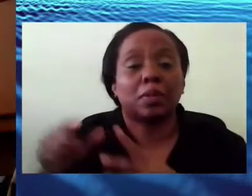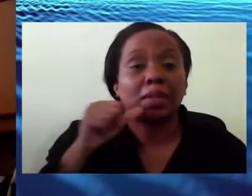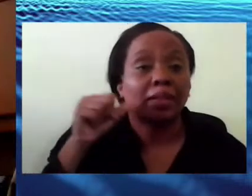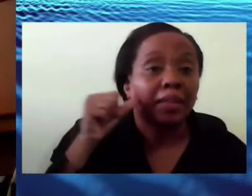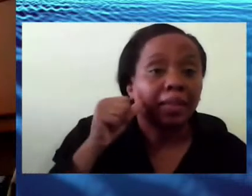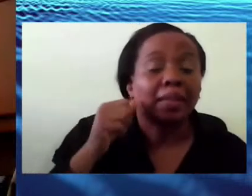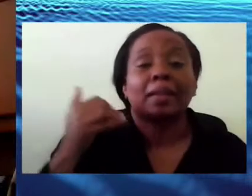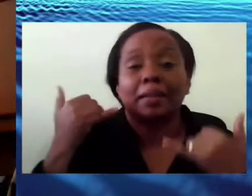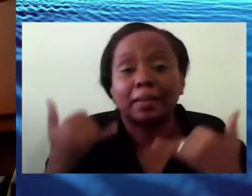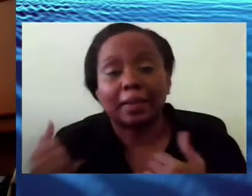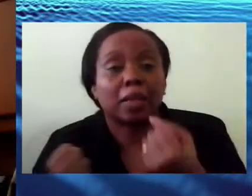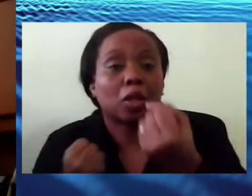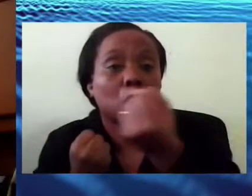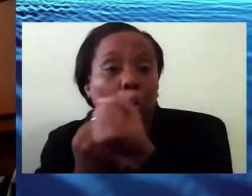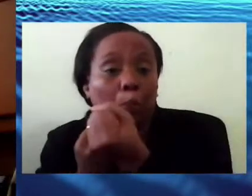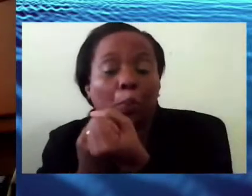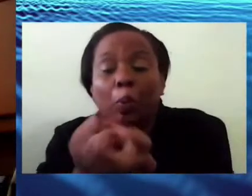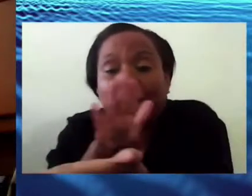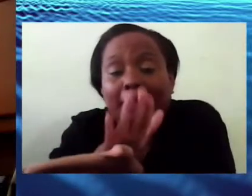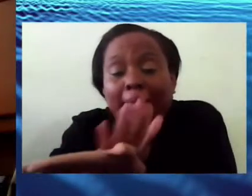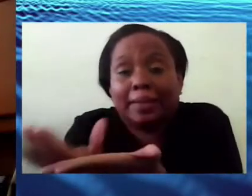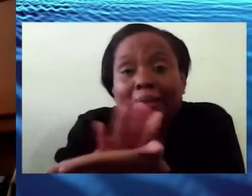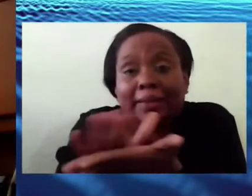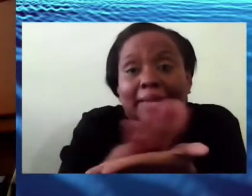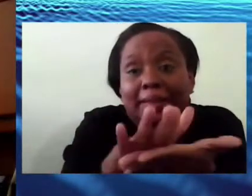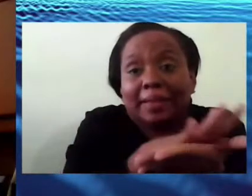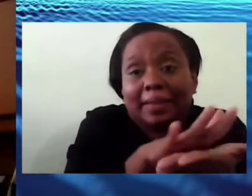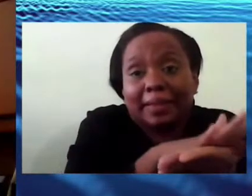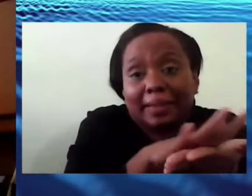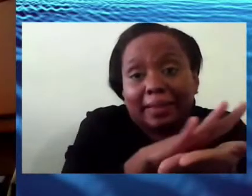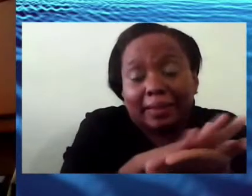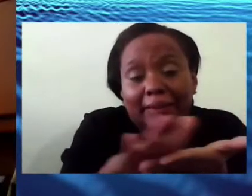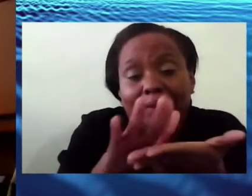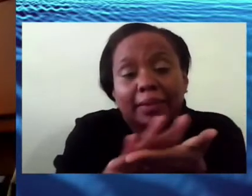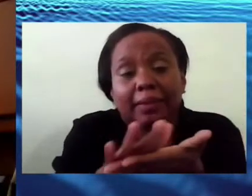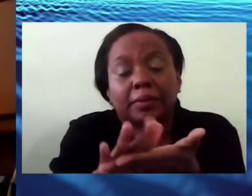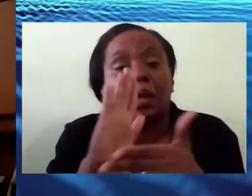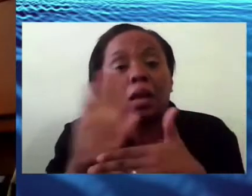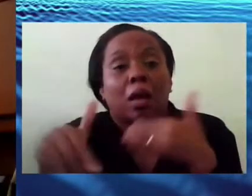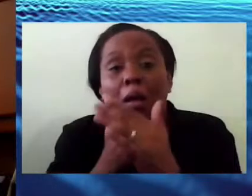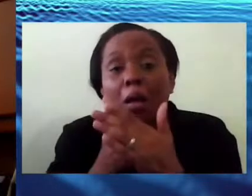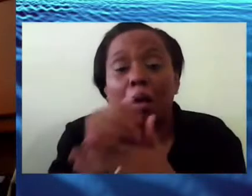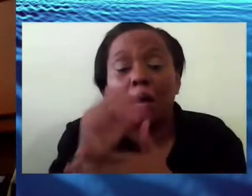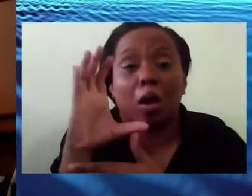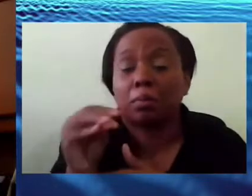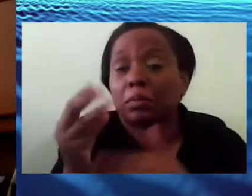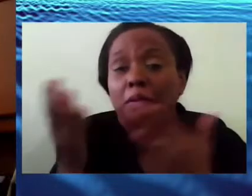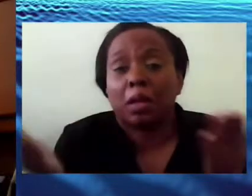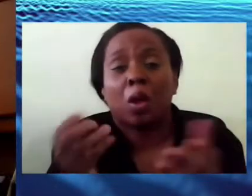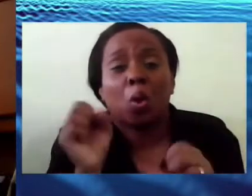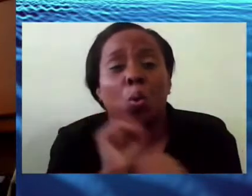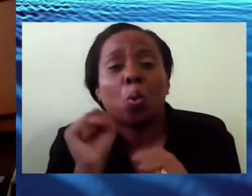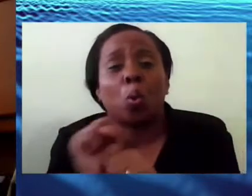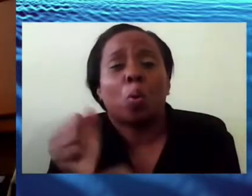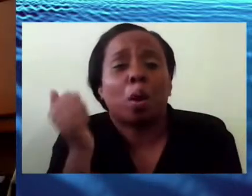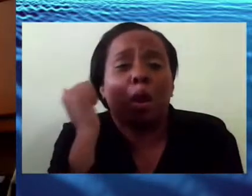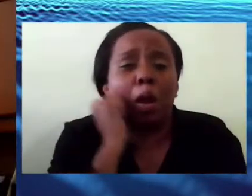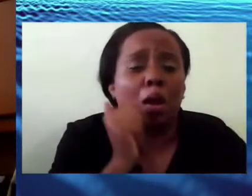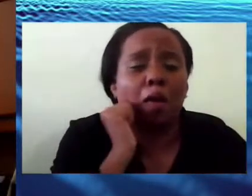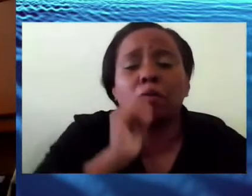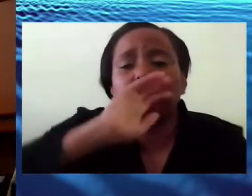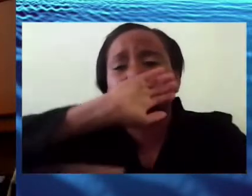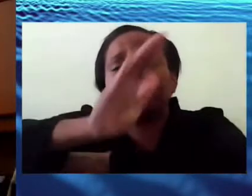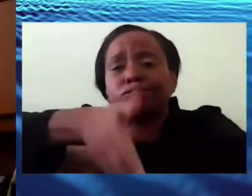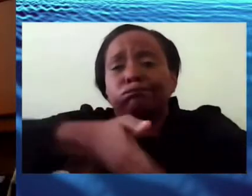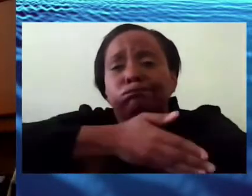support this cleanup operation on this facility. Every company was here. They worked every day throughout the night into the